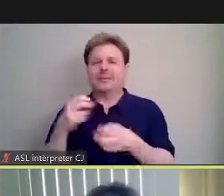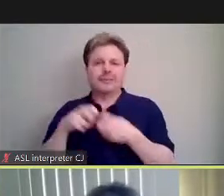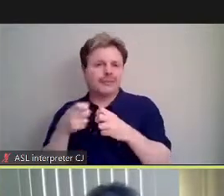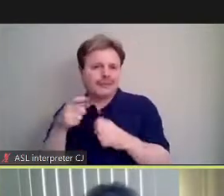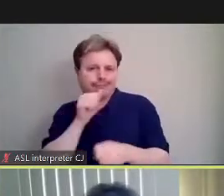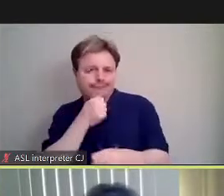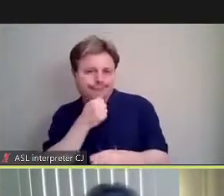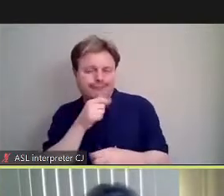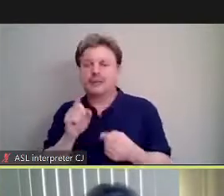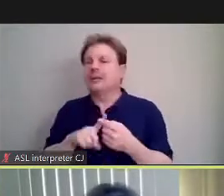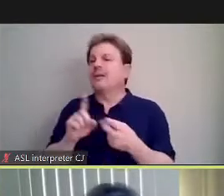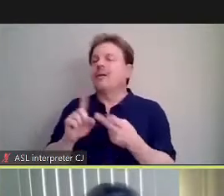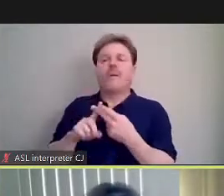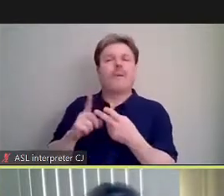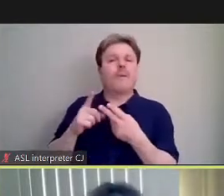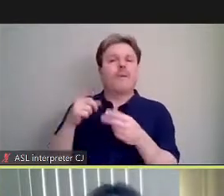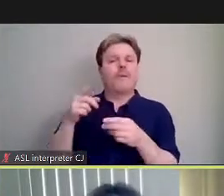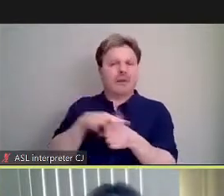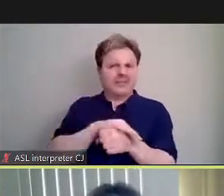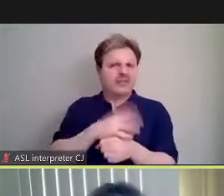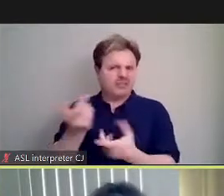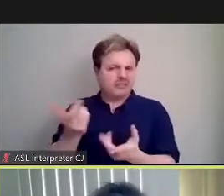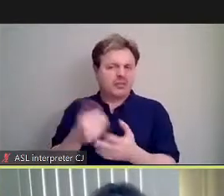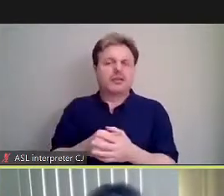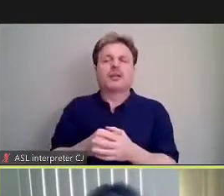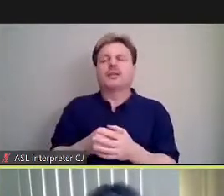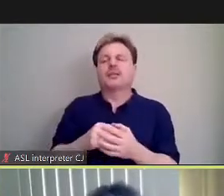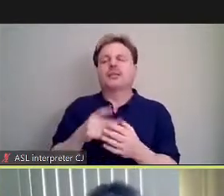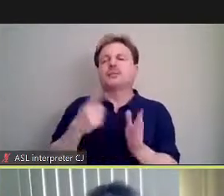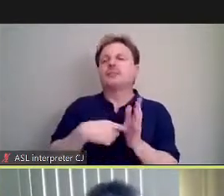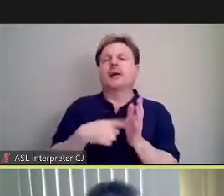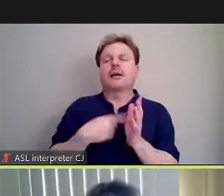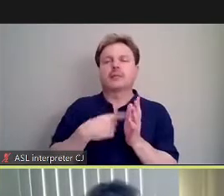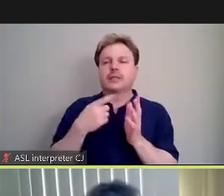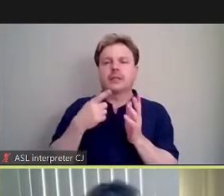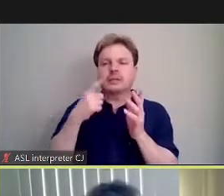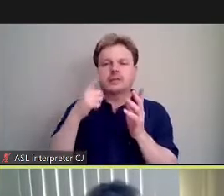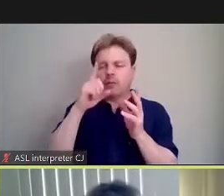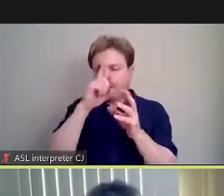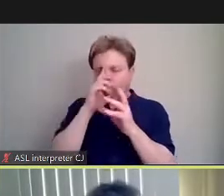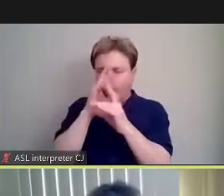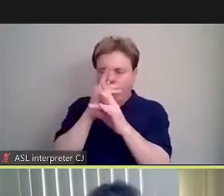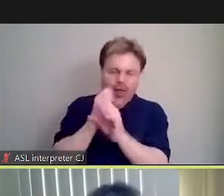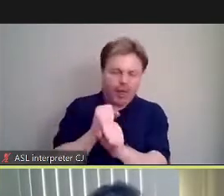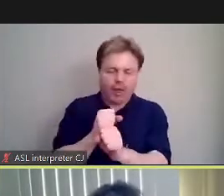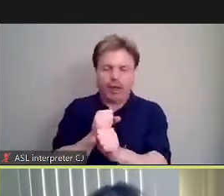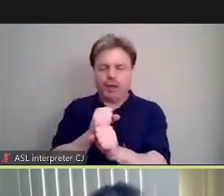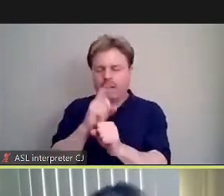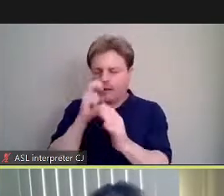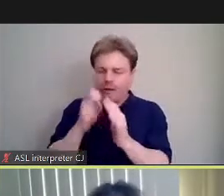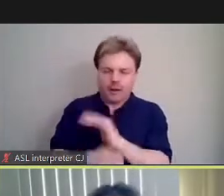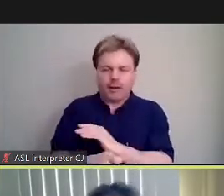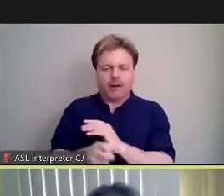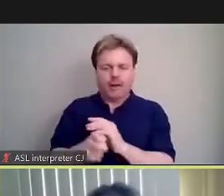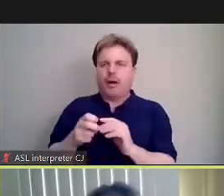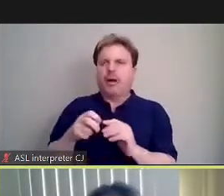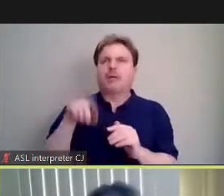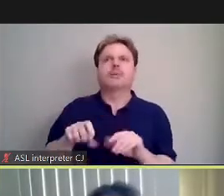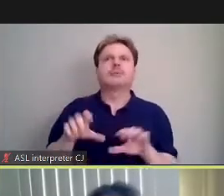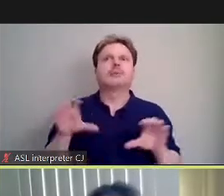pandemic right now, but sometimes we get so wrapped up in this idea that we have to get things done,